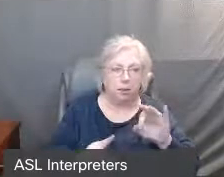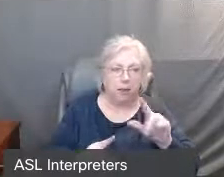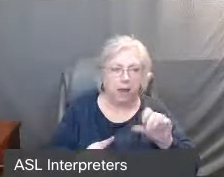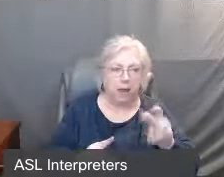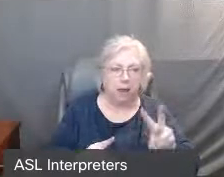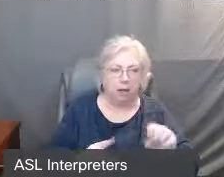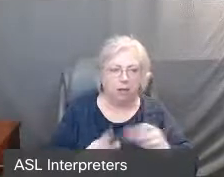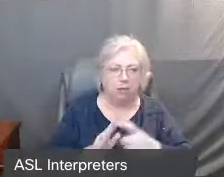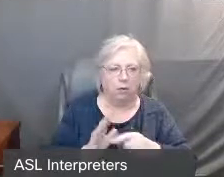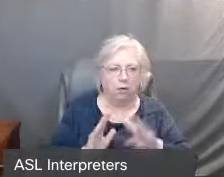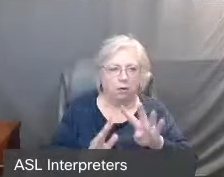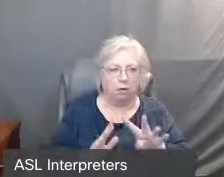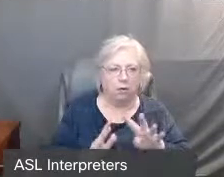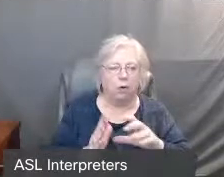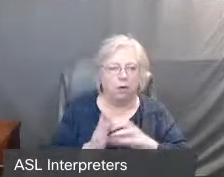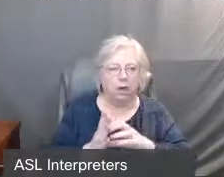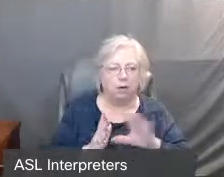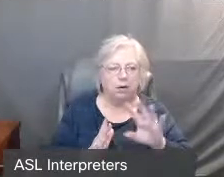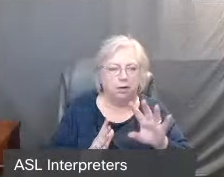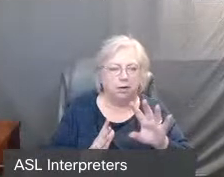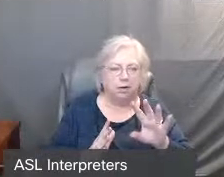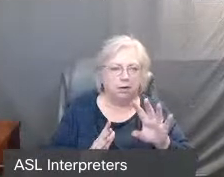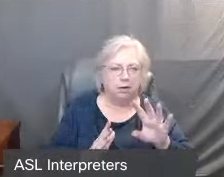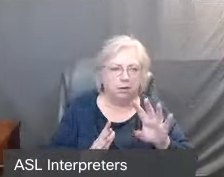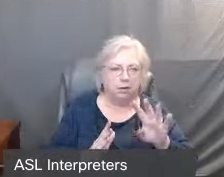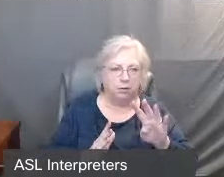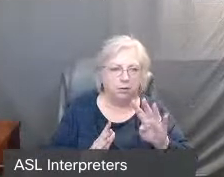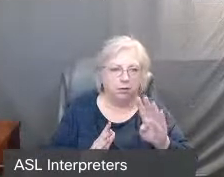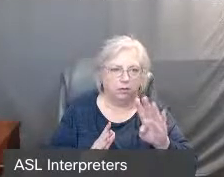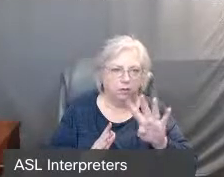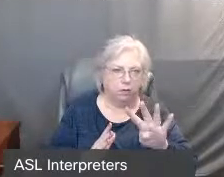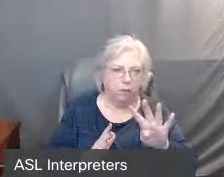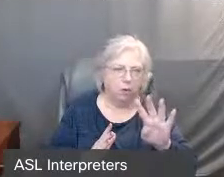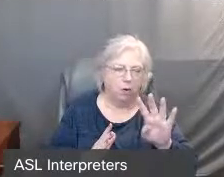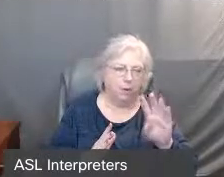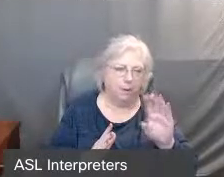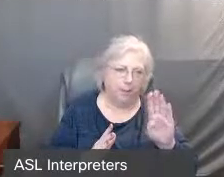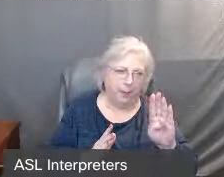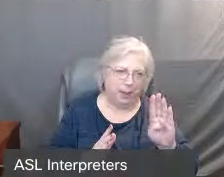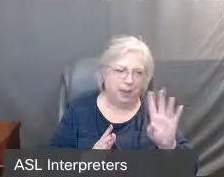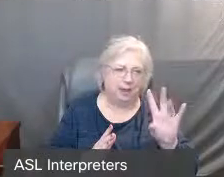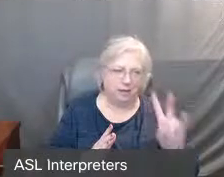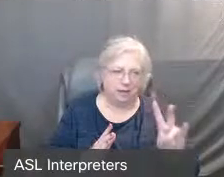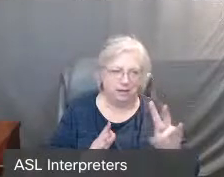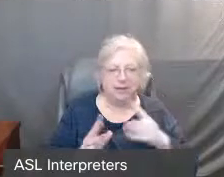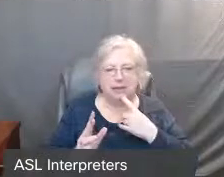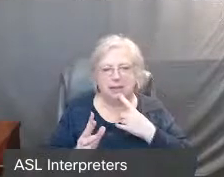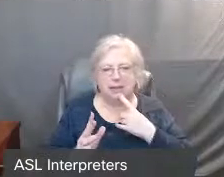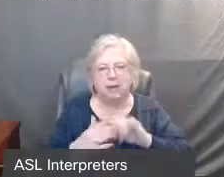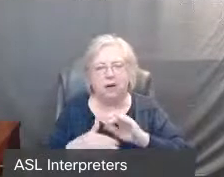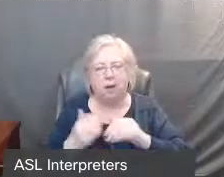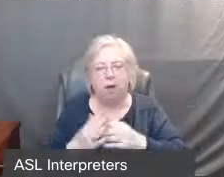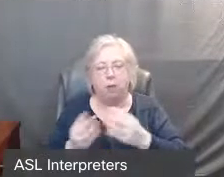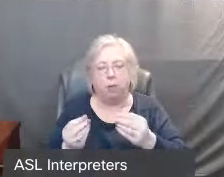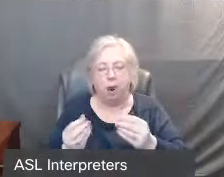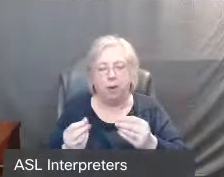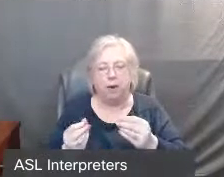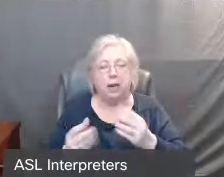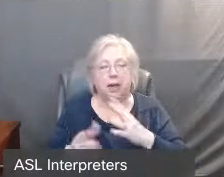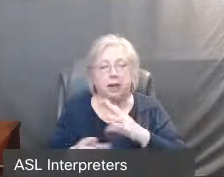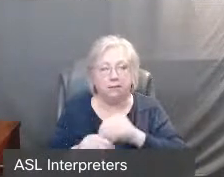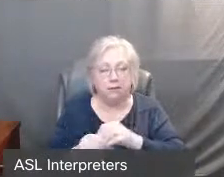4, paragraph A4B7 of your bylaws. And it states that all properties involving